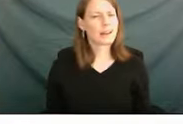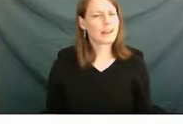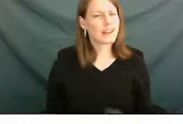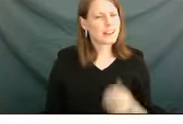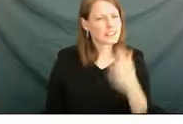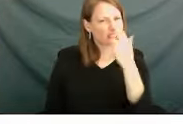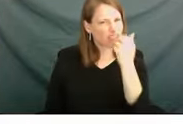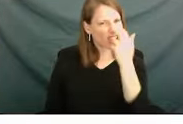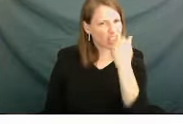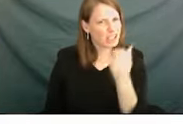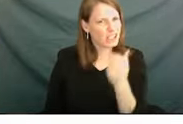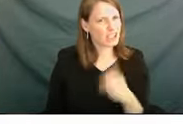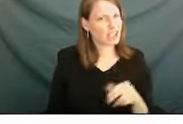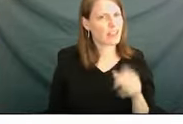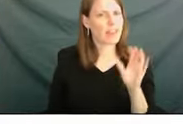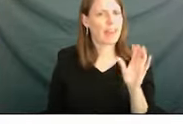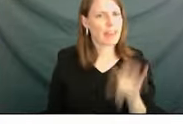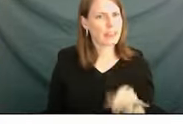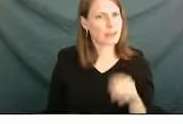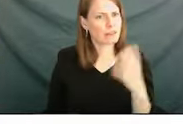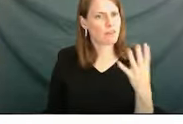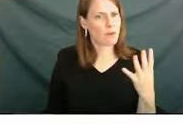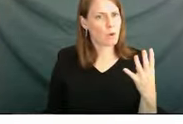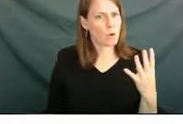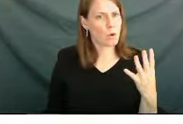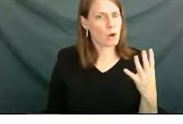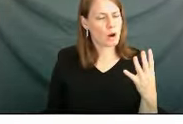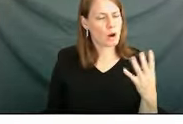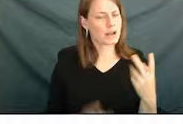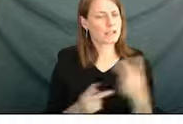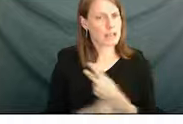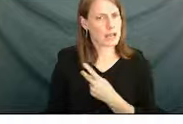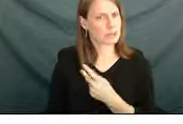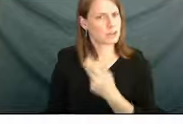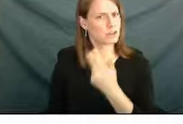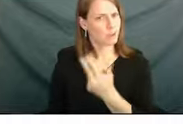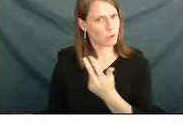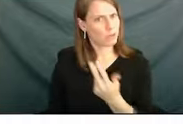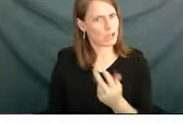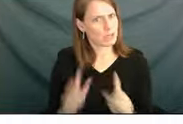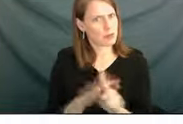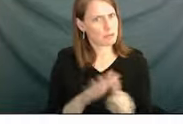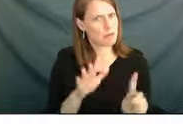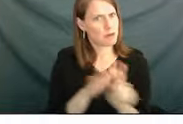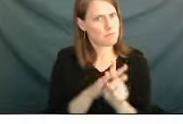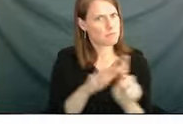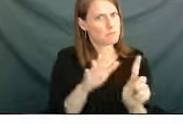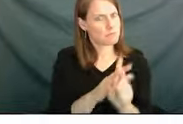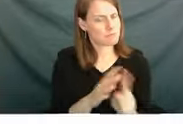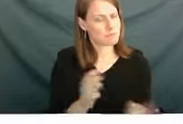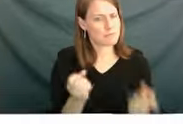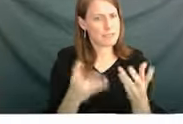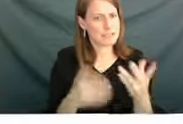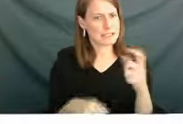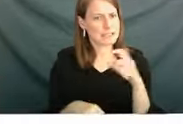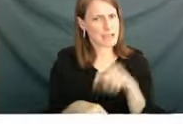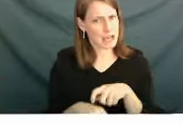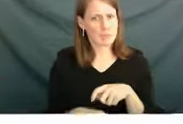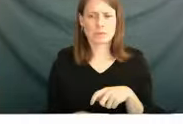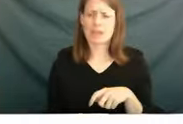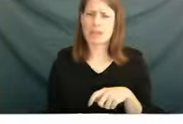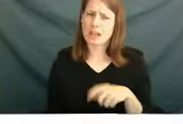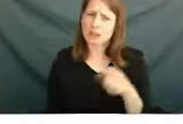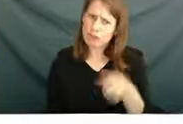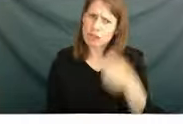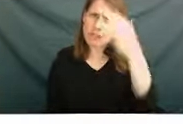though she knows 4 times 3 is 12, it became a big problem to actually apply that in any kind of way. What would this